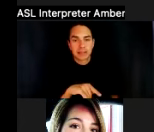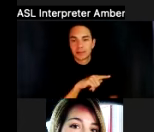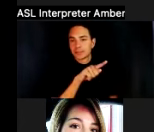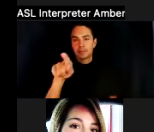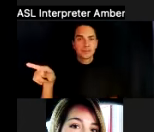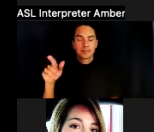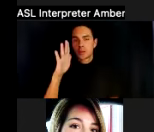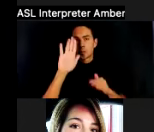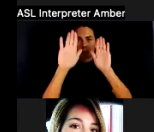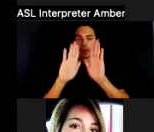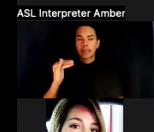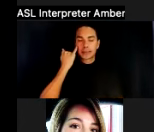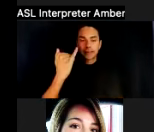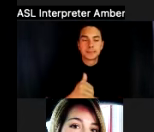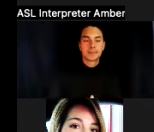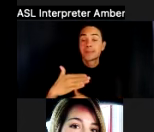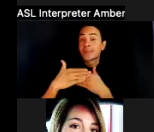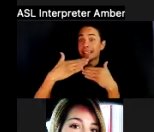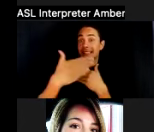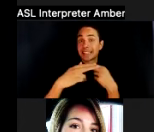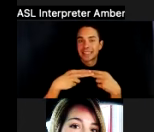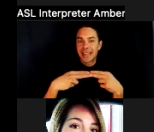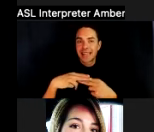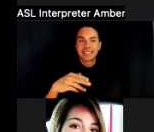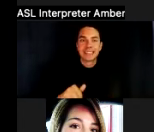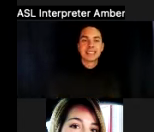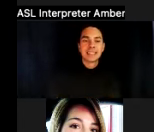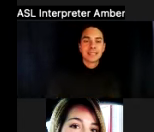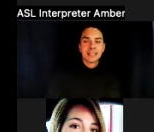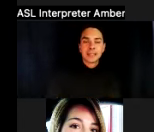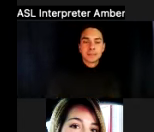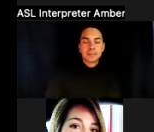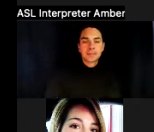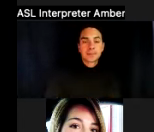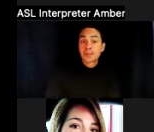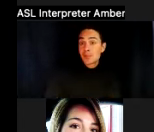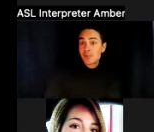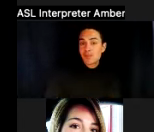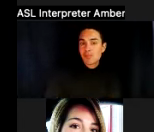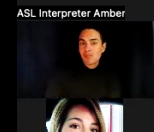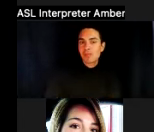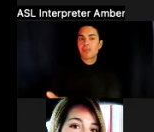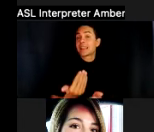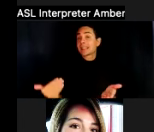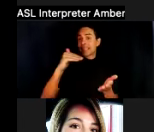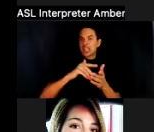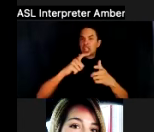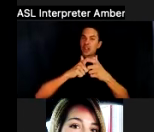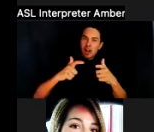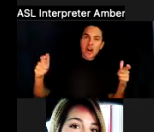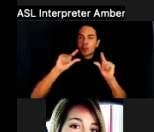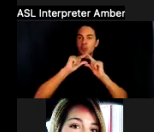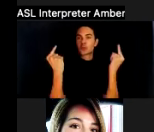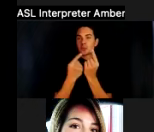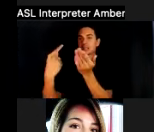ideas. Okay, next slide, Deb. Is that okay? Okay, so again, large group discussion, right? So restoring